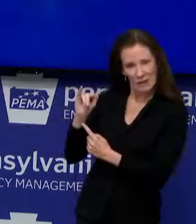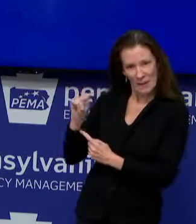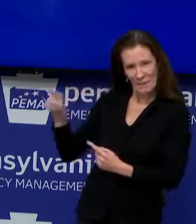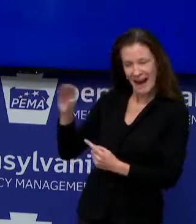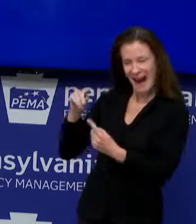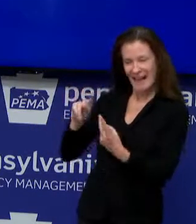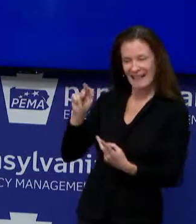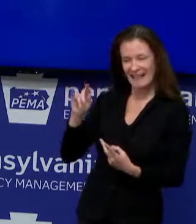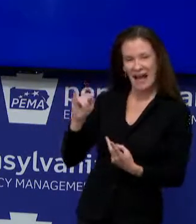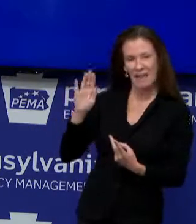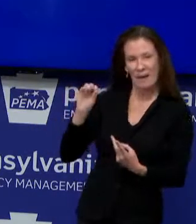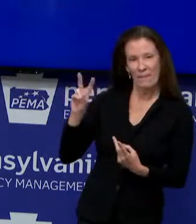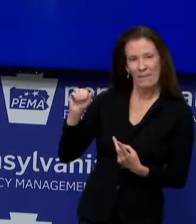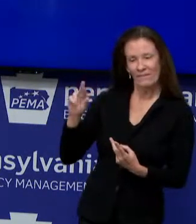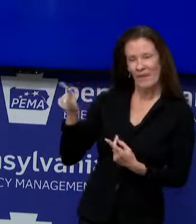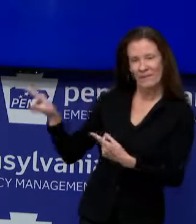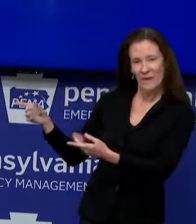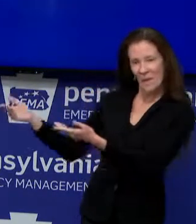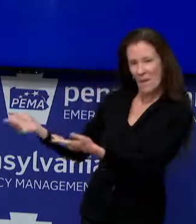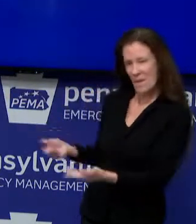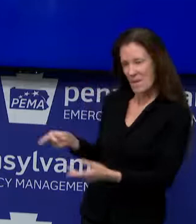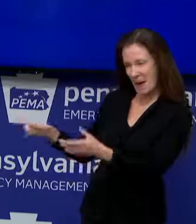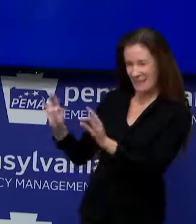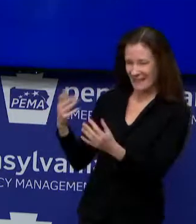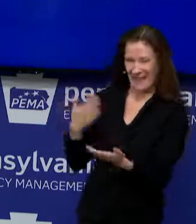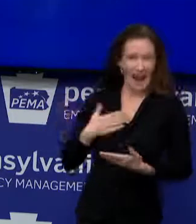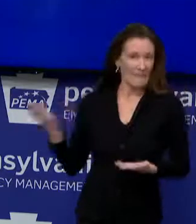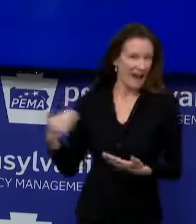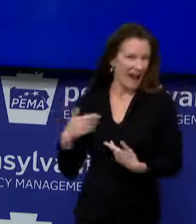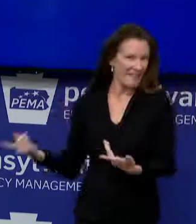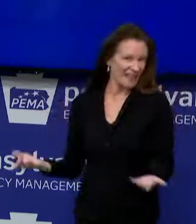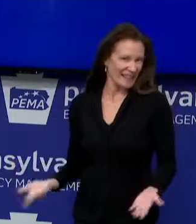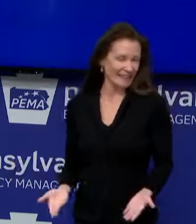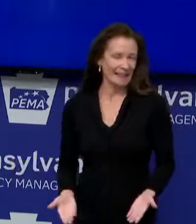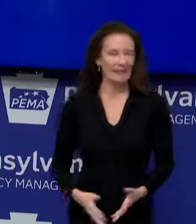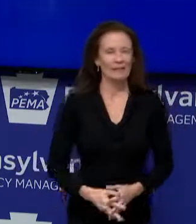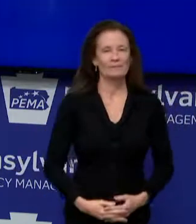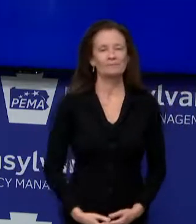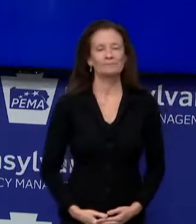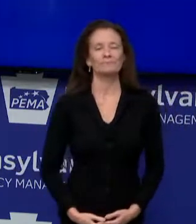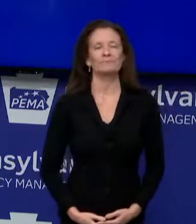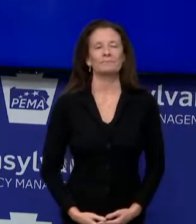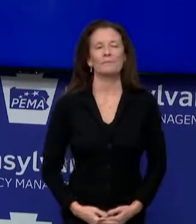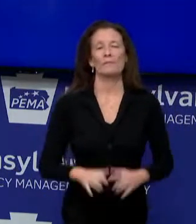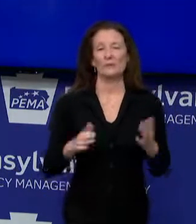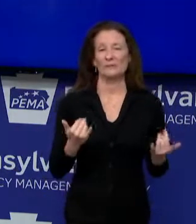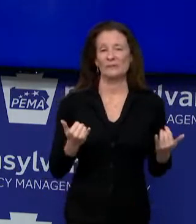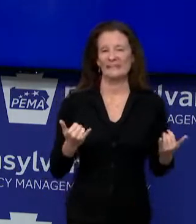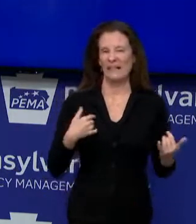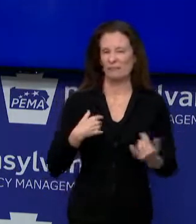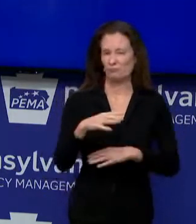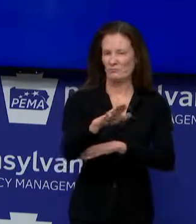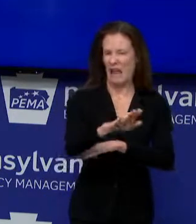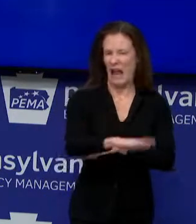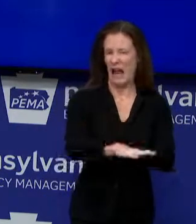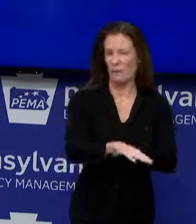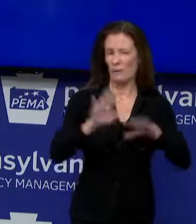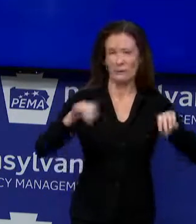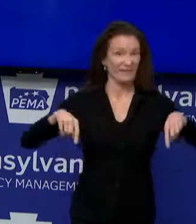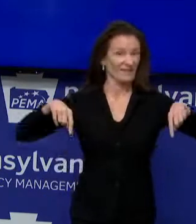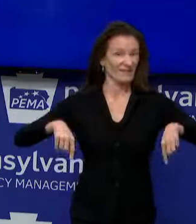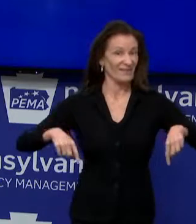members of the Pennsylvania congressional delegation evidently plan to object to the counting of Pennsylvania's electoral